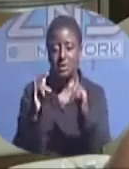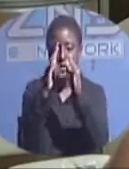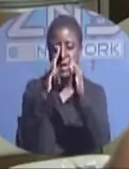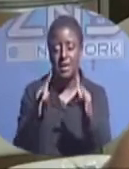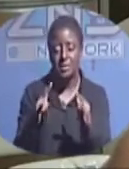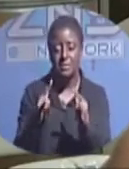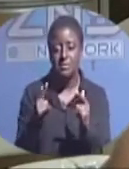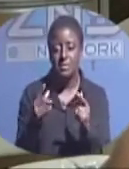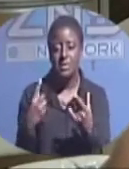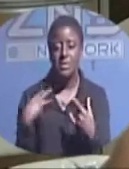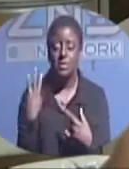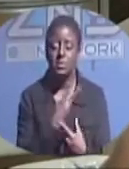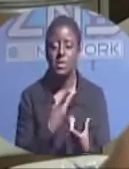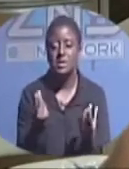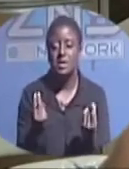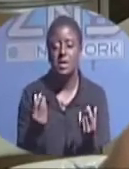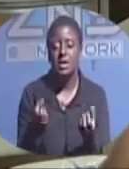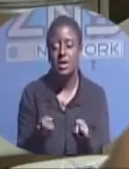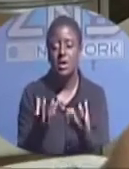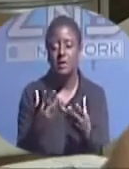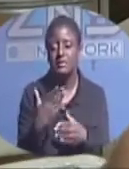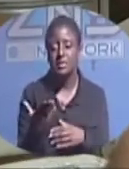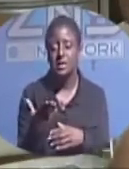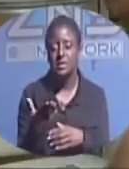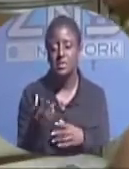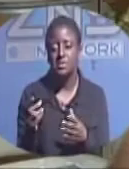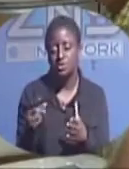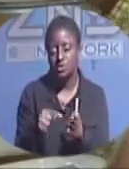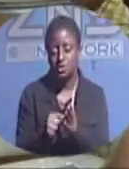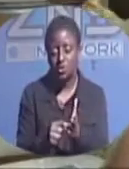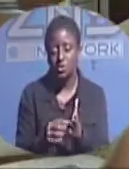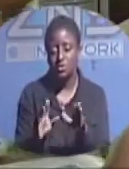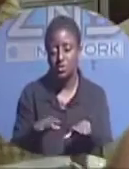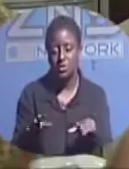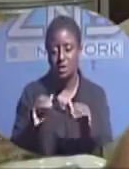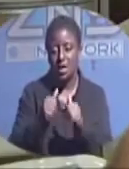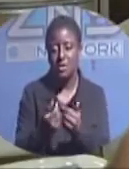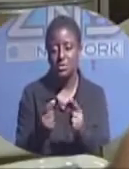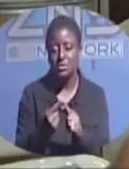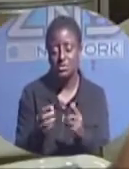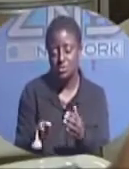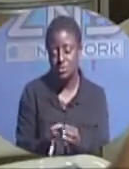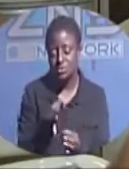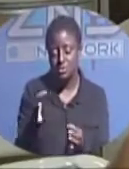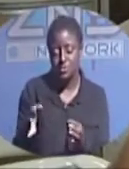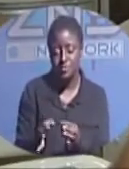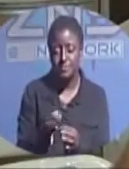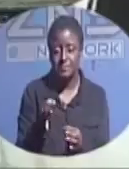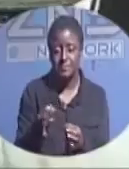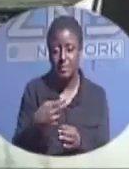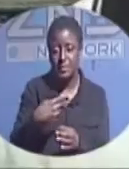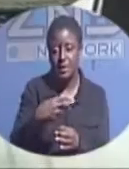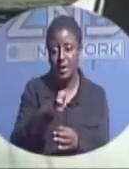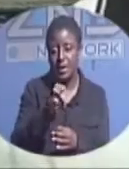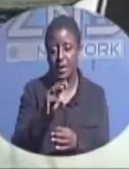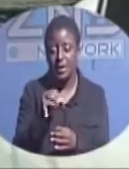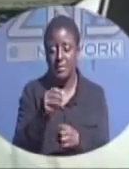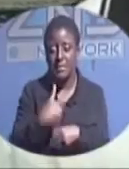that we did. We showed the children how to hem, how to make different things.